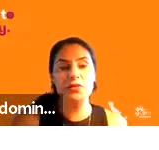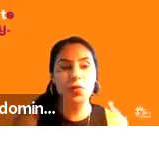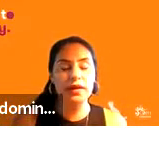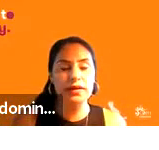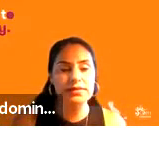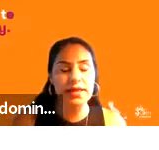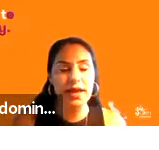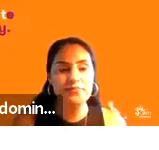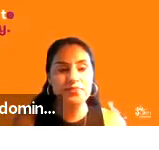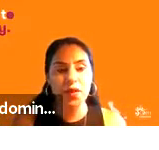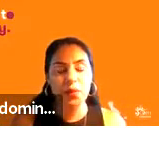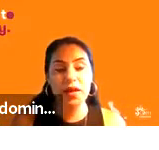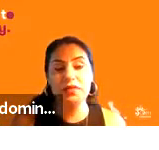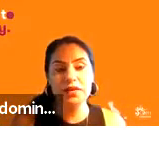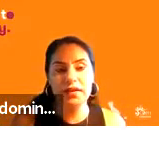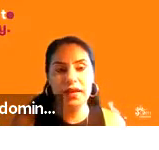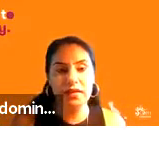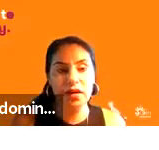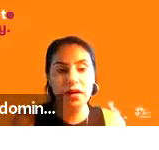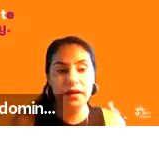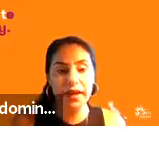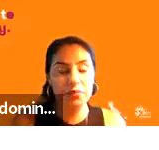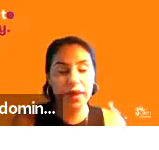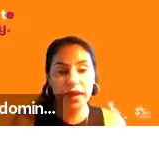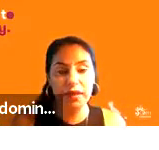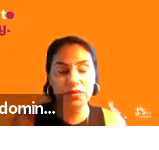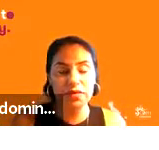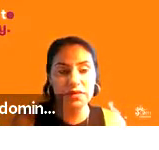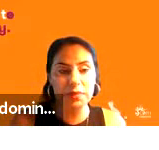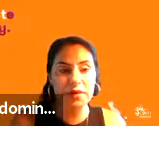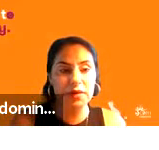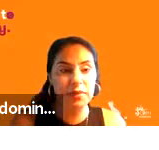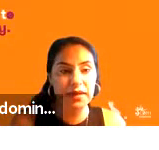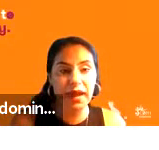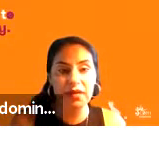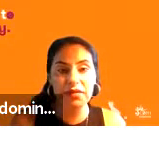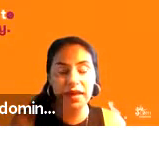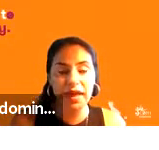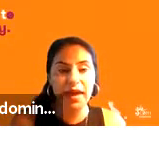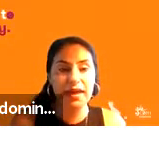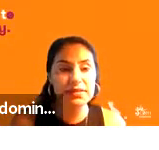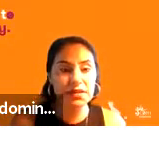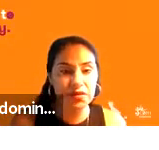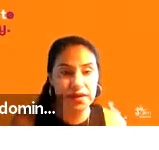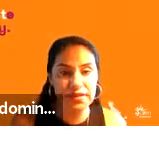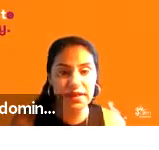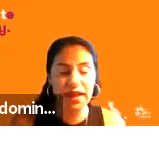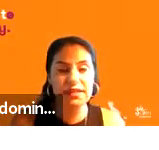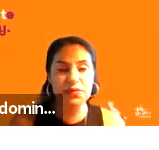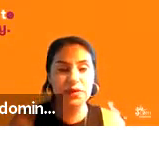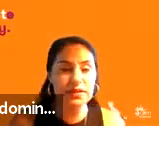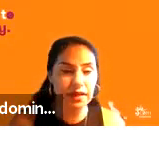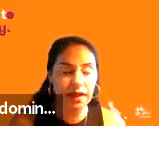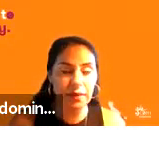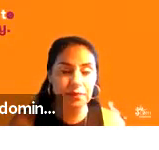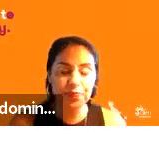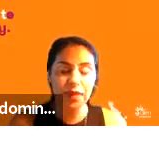found out. One is that we have learned that our campaign through the Department of Public Health has increased and